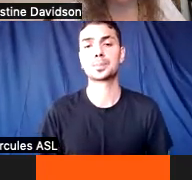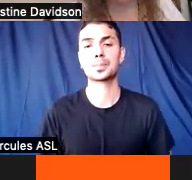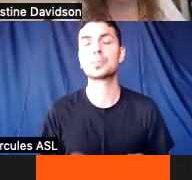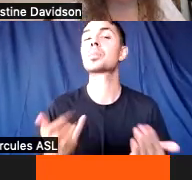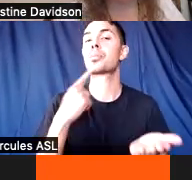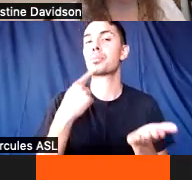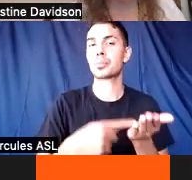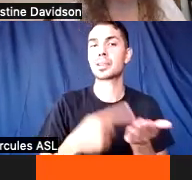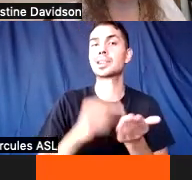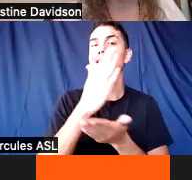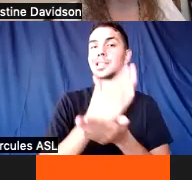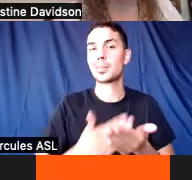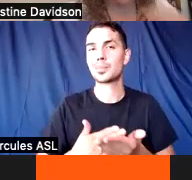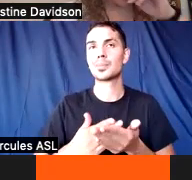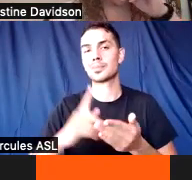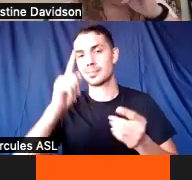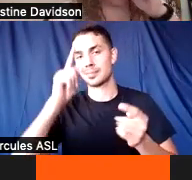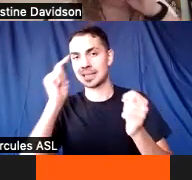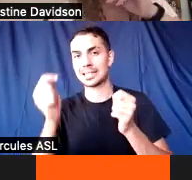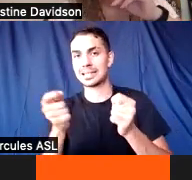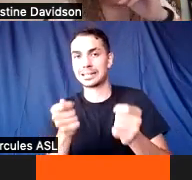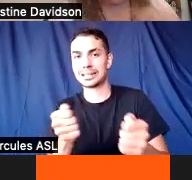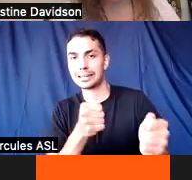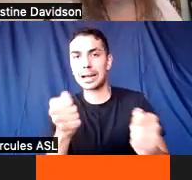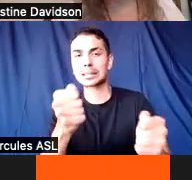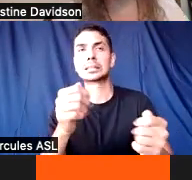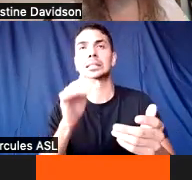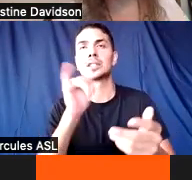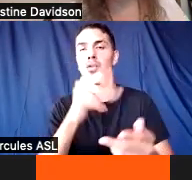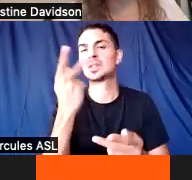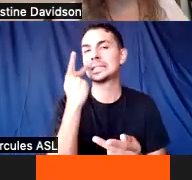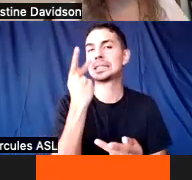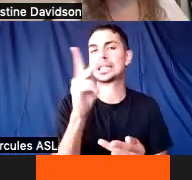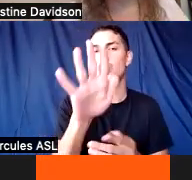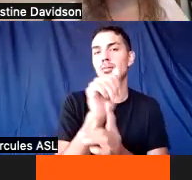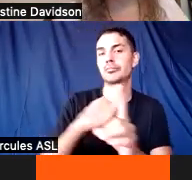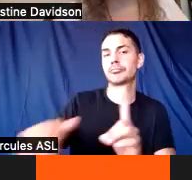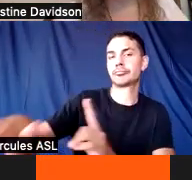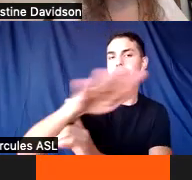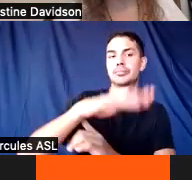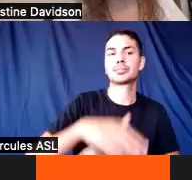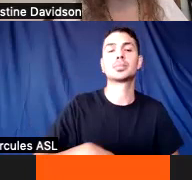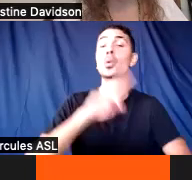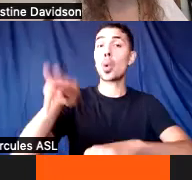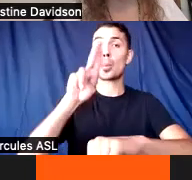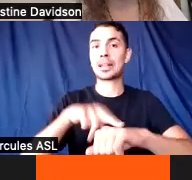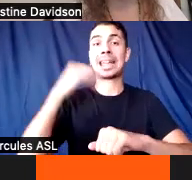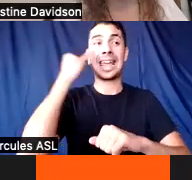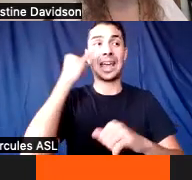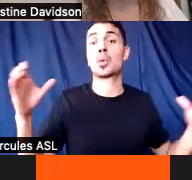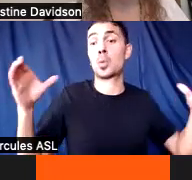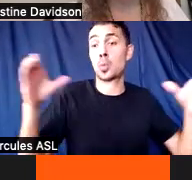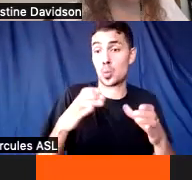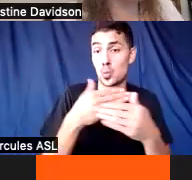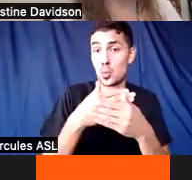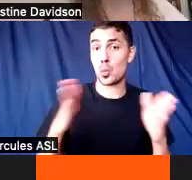or experienced or have observed around you. Normally, when we're in a room together, we'll break into groups and